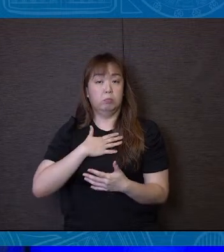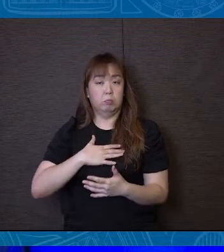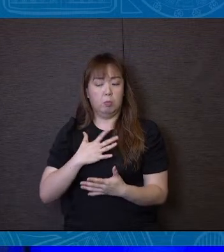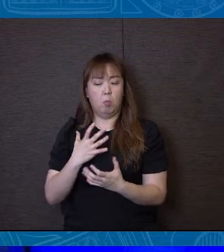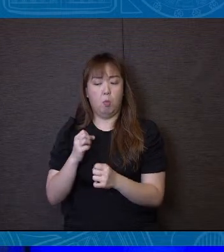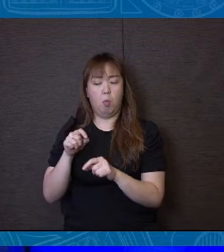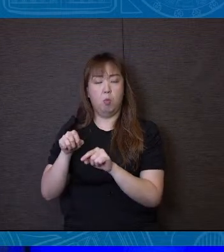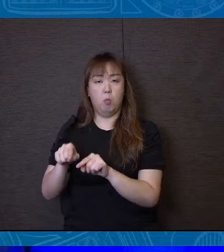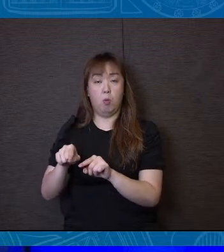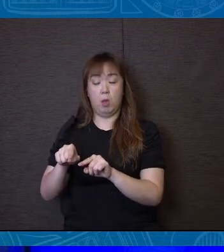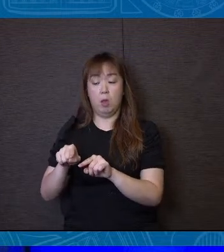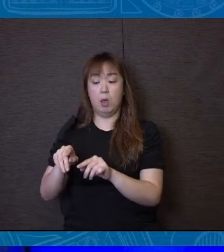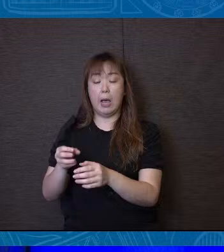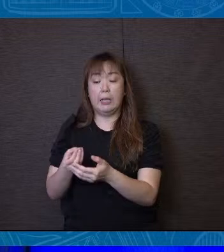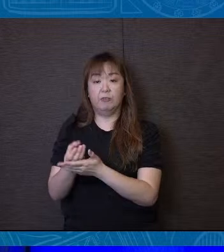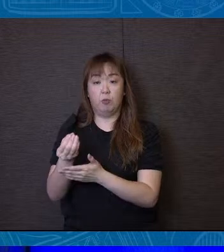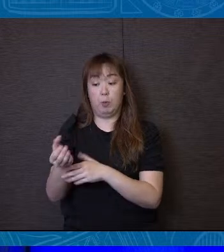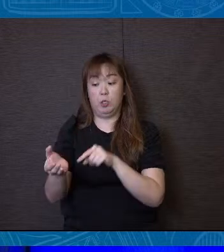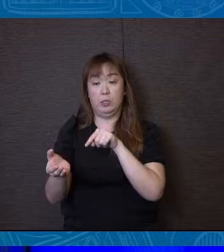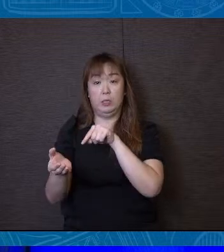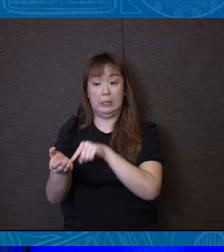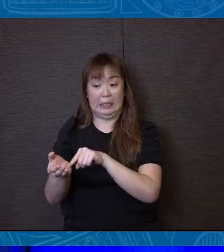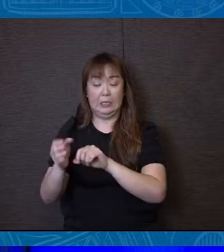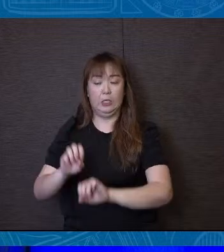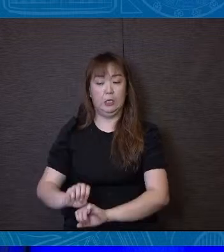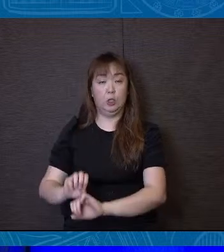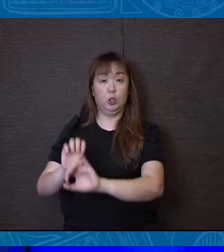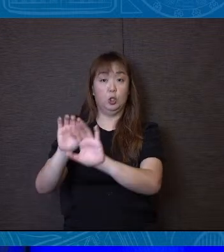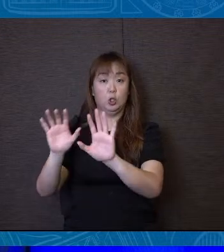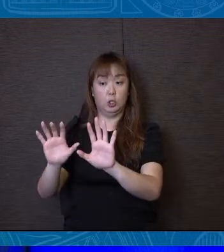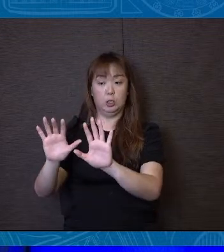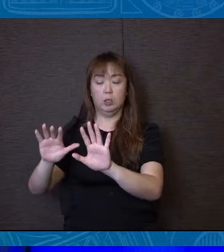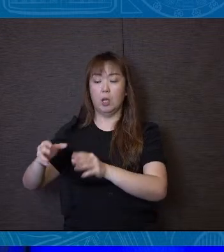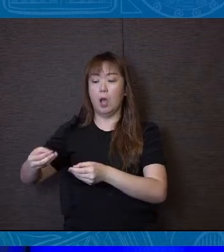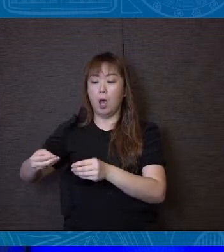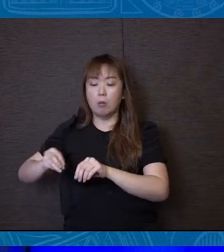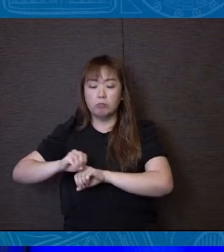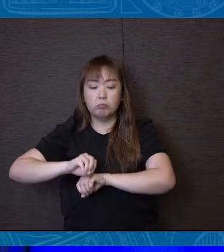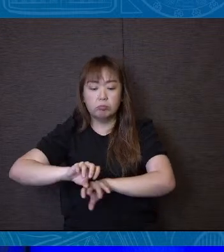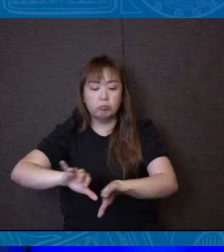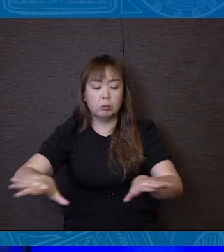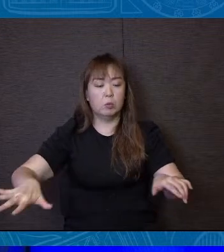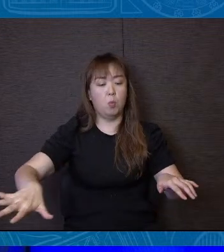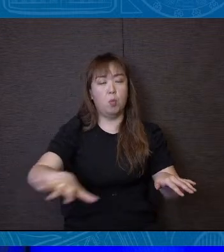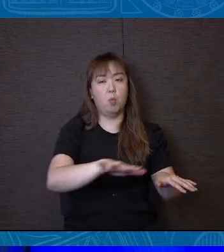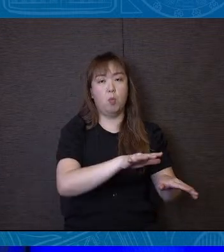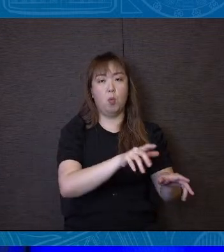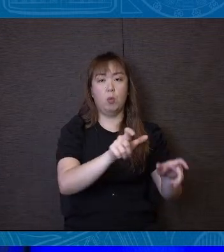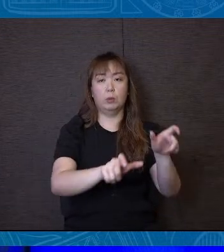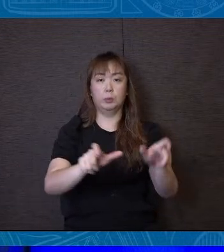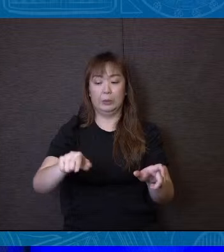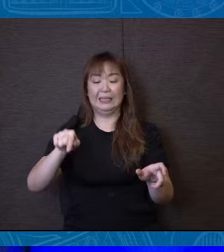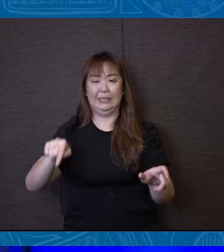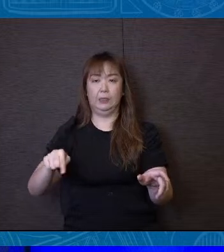message is clear and the same message is communicated through multiple channels, it increases the